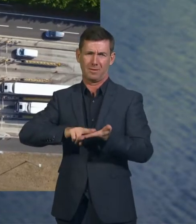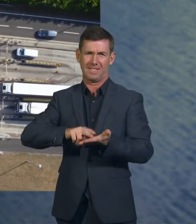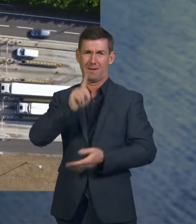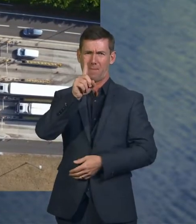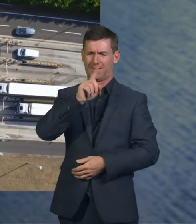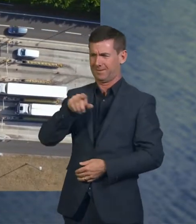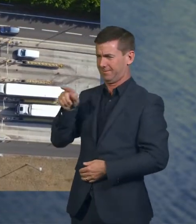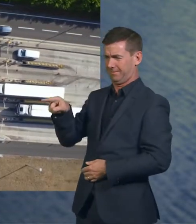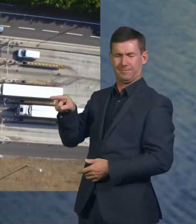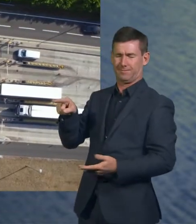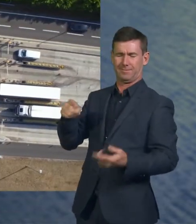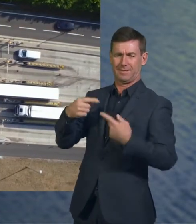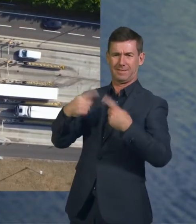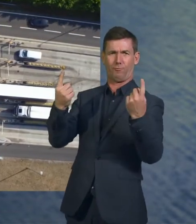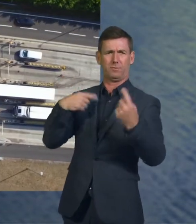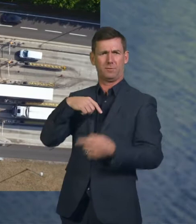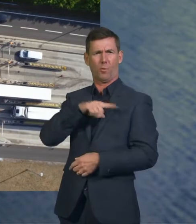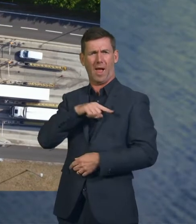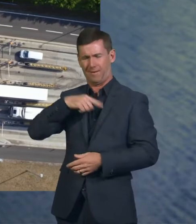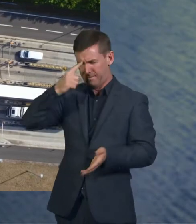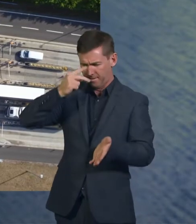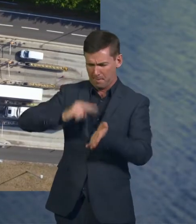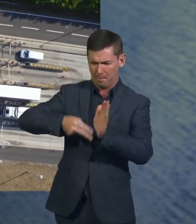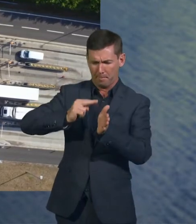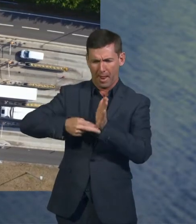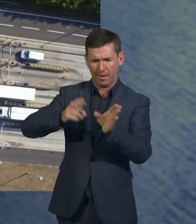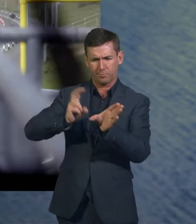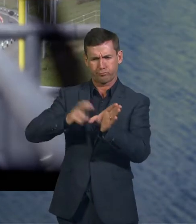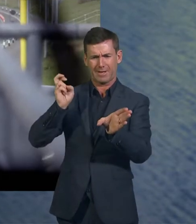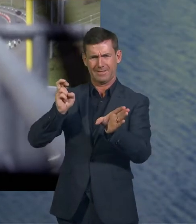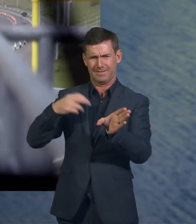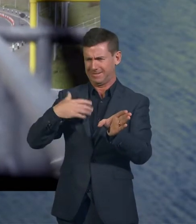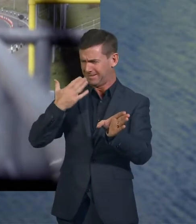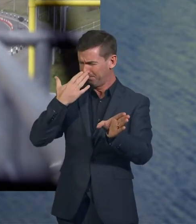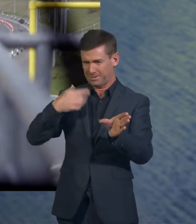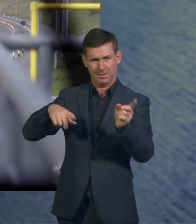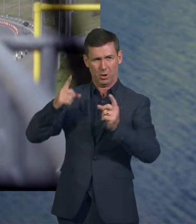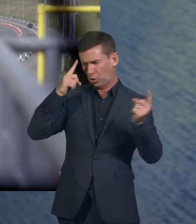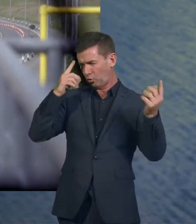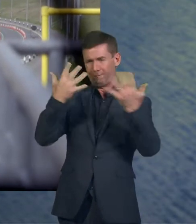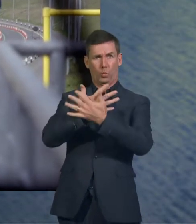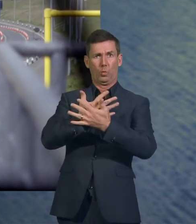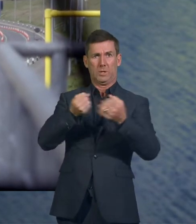in preparation for Brexit are causing considerable confusion.